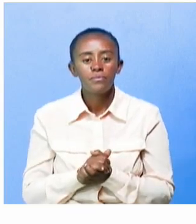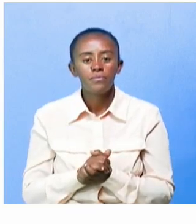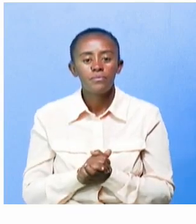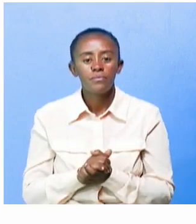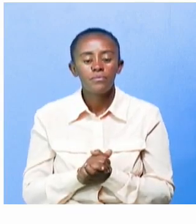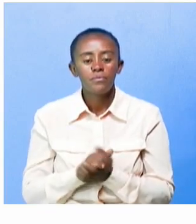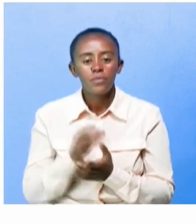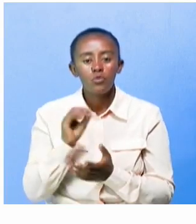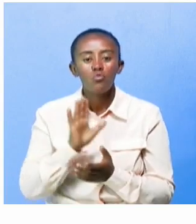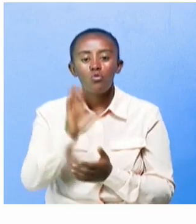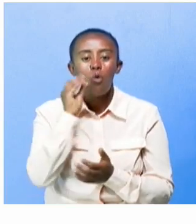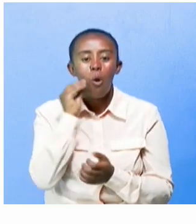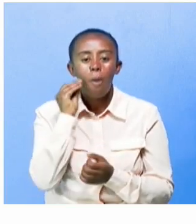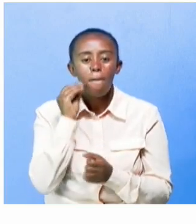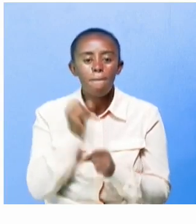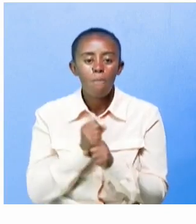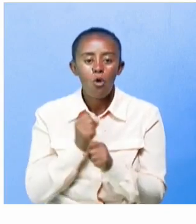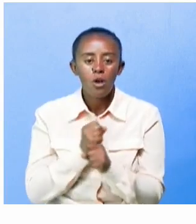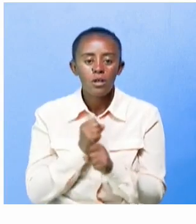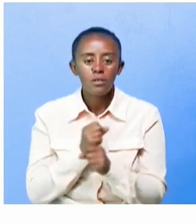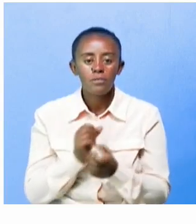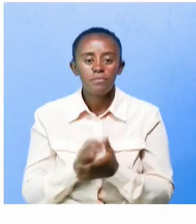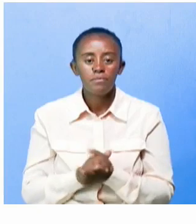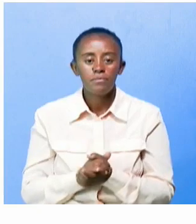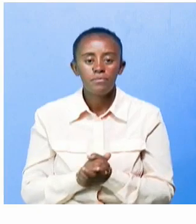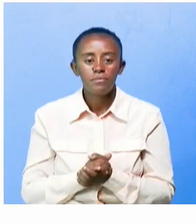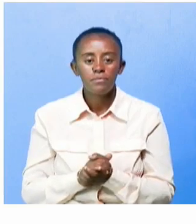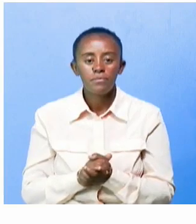your homework.